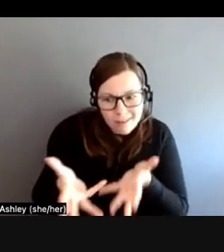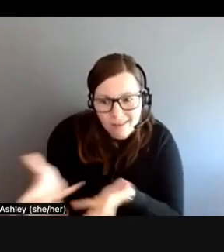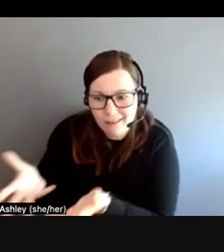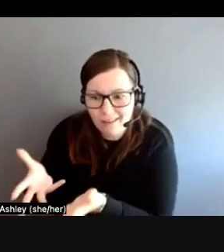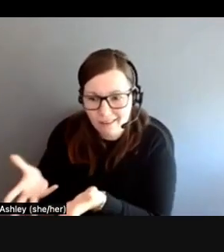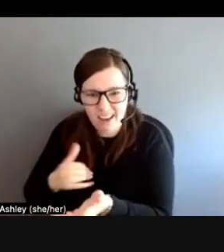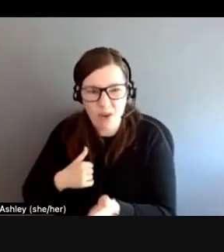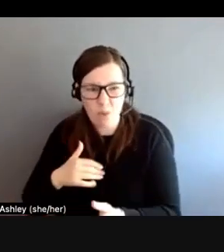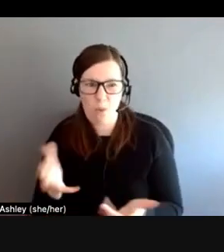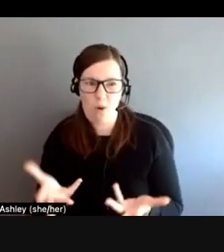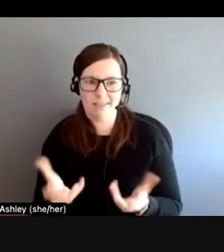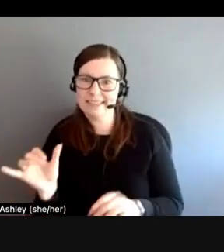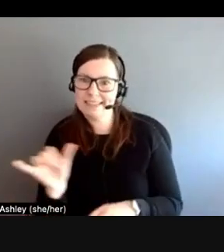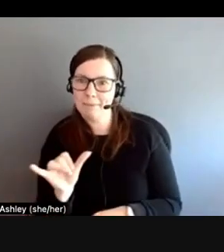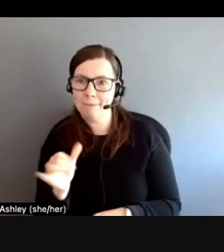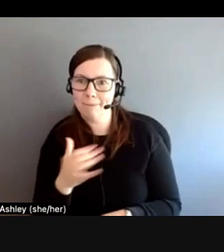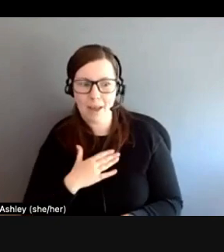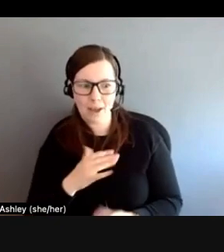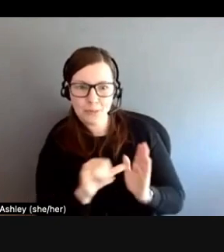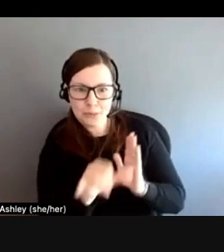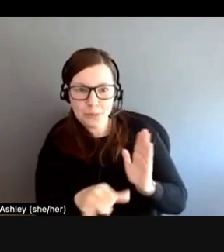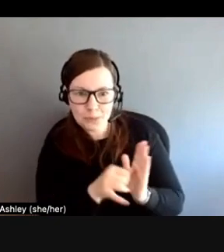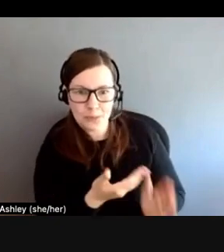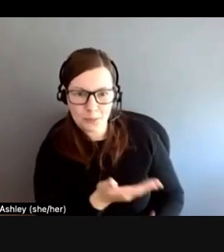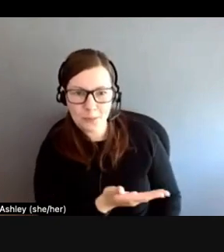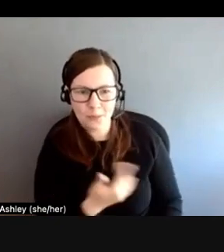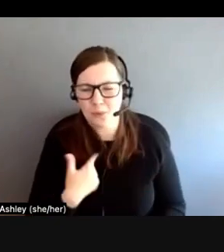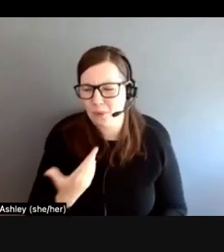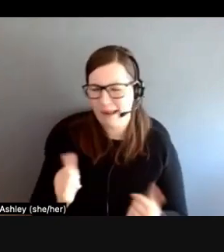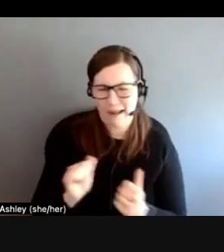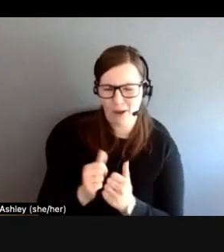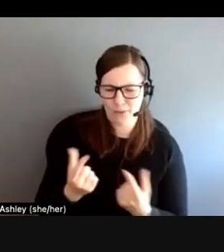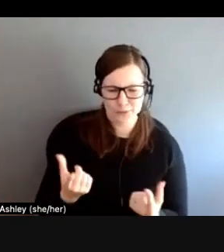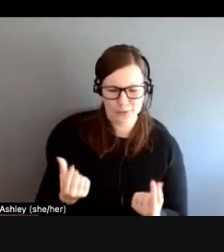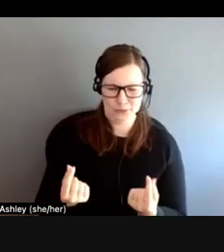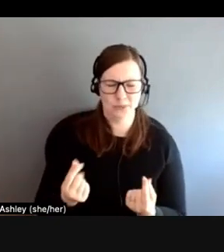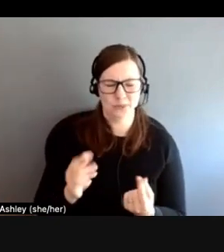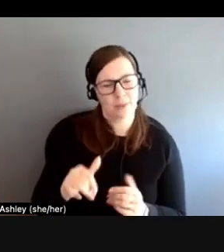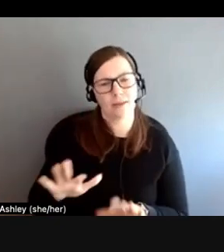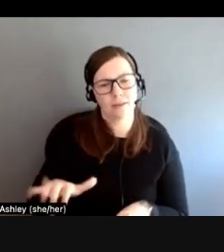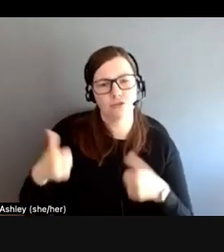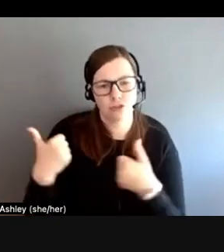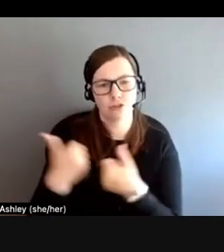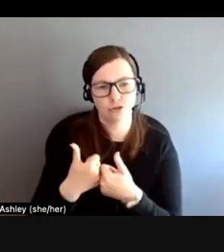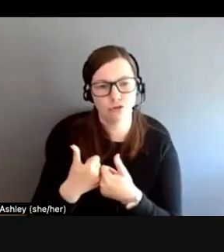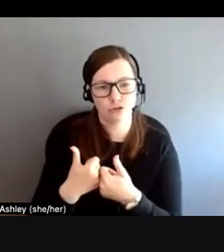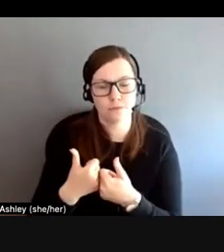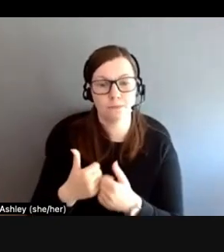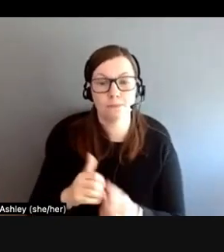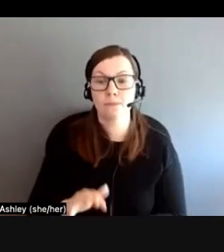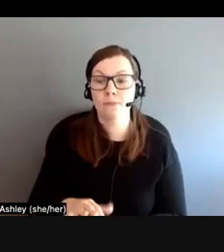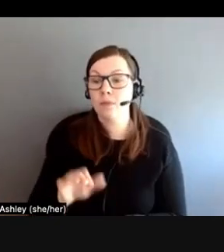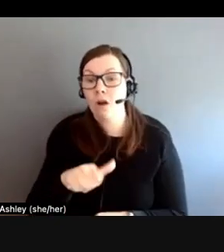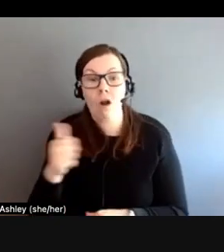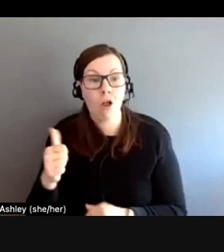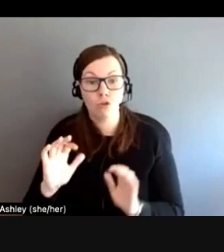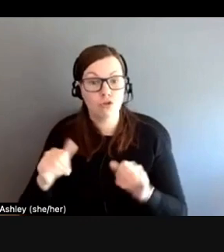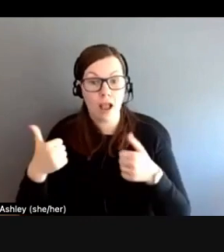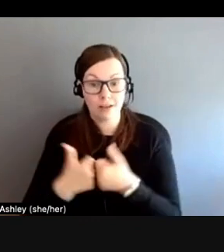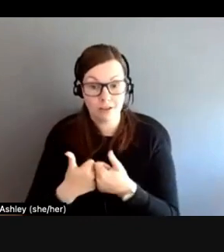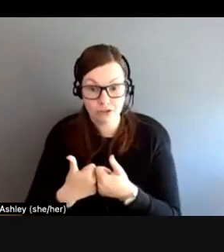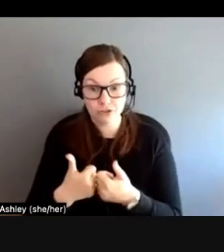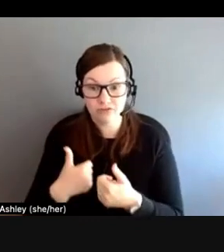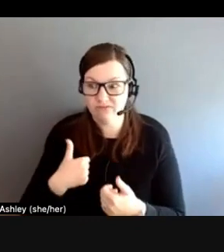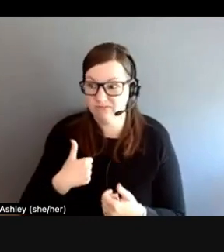Another great challenge for me was not wanting to appear on camera in the